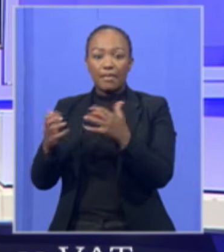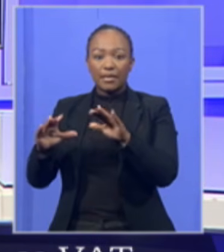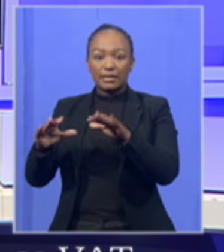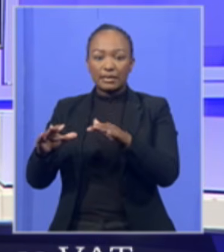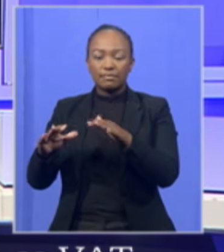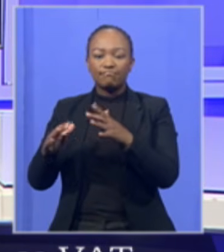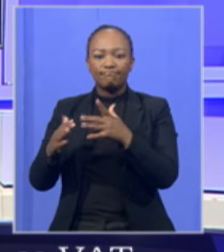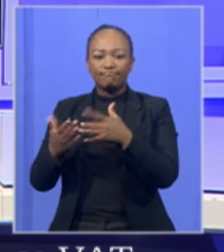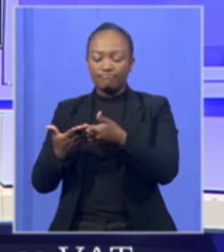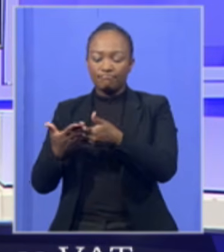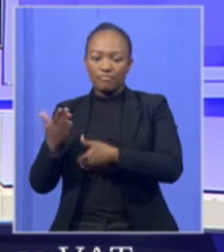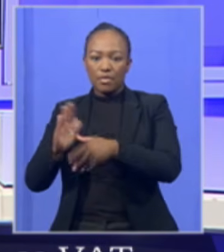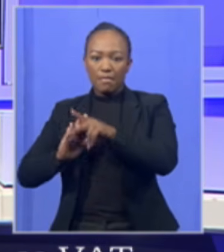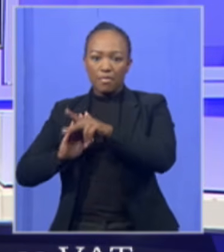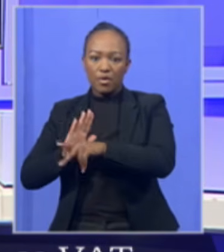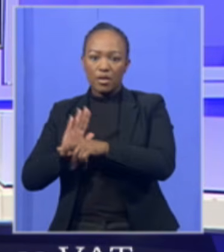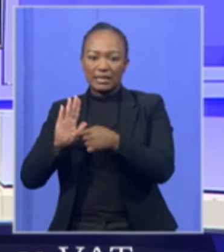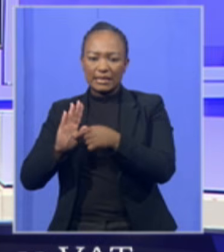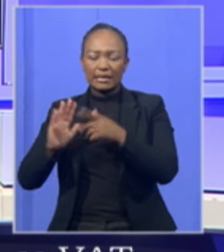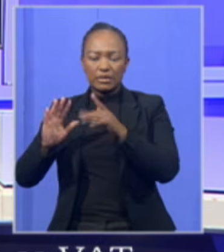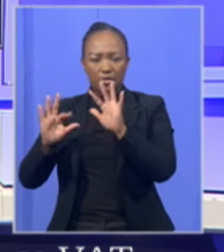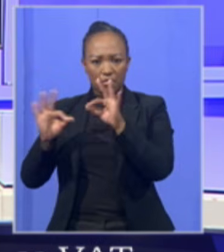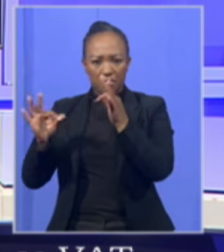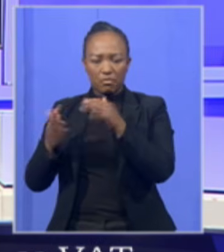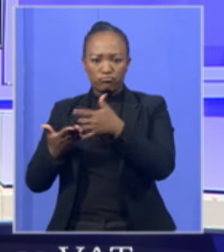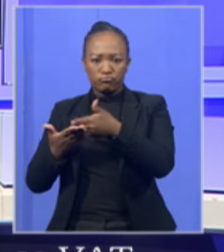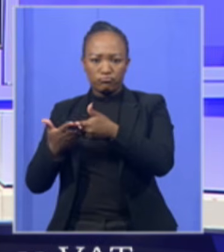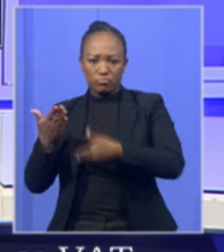molaotlhomo o ka ga selo sa ditlhwatlhwa. Seno ke go